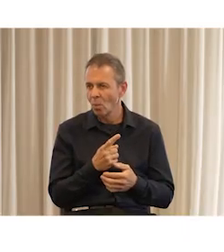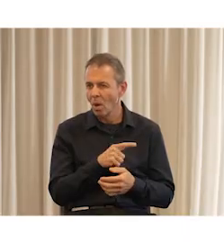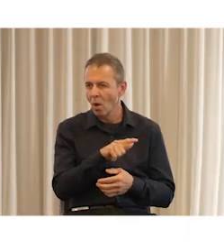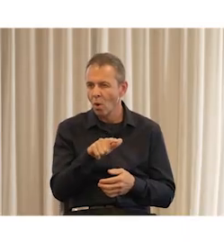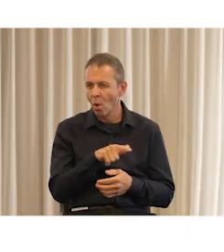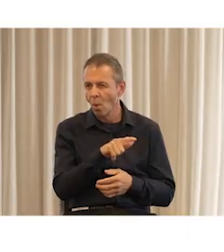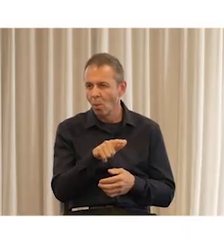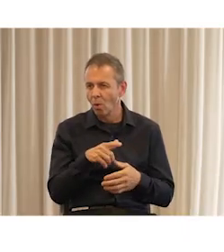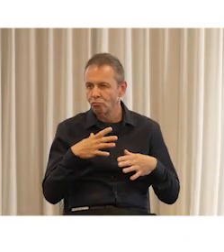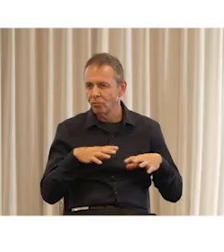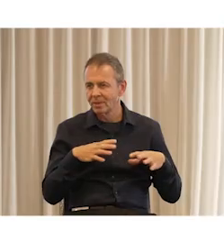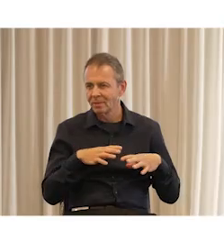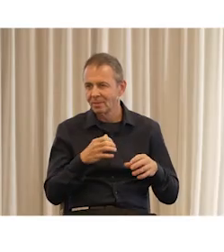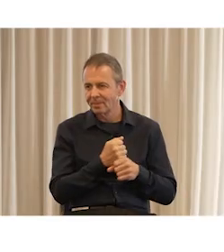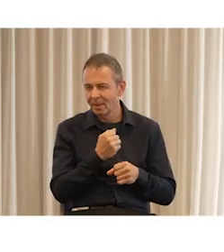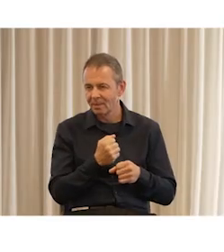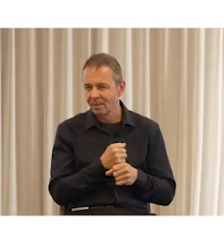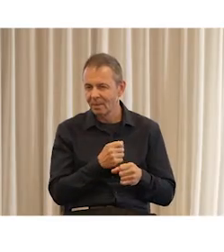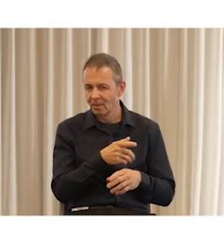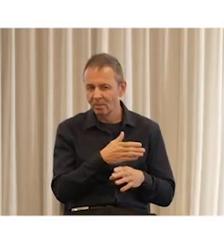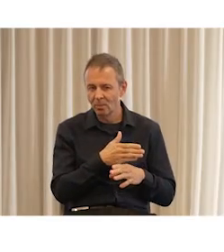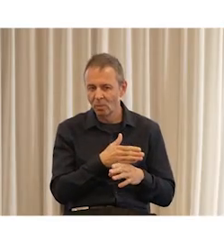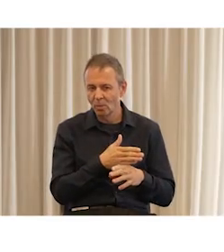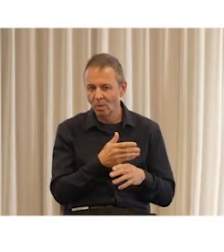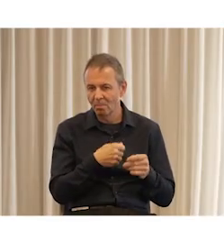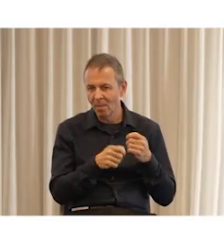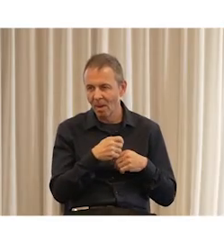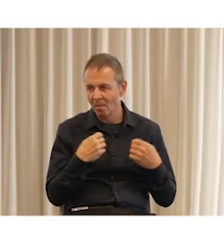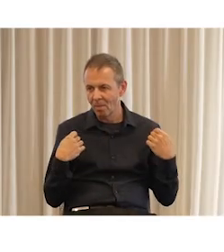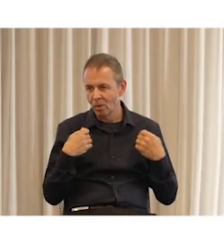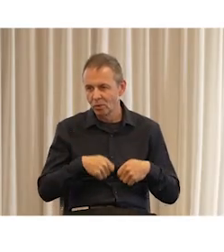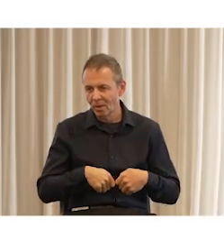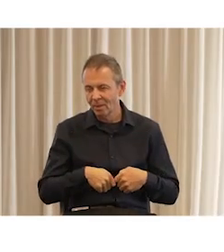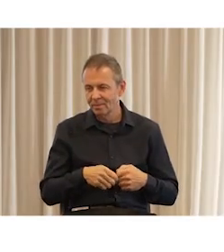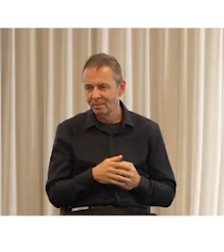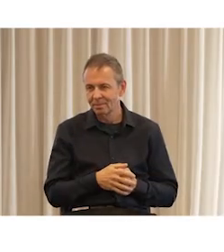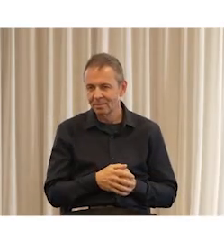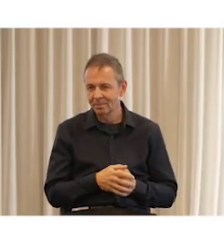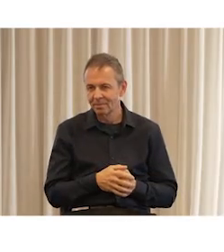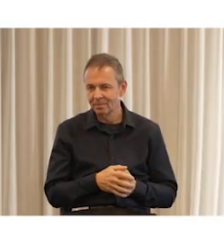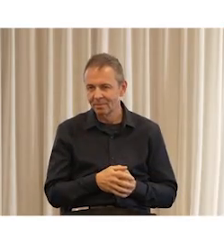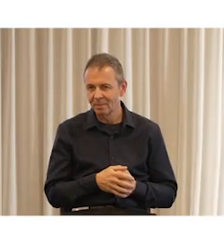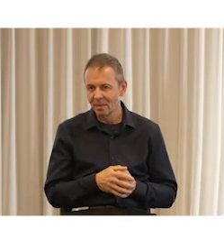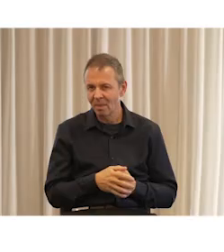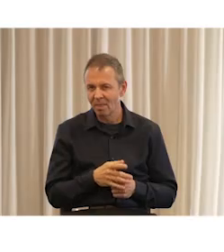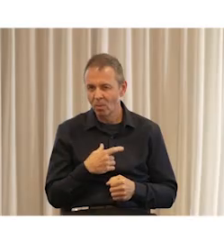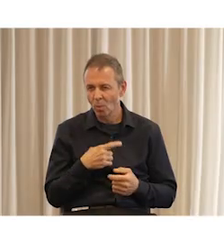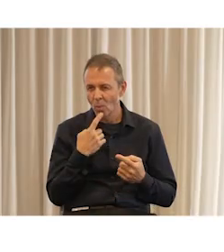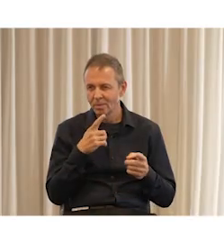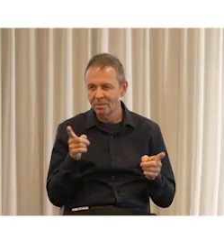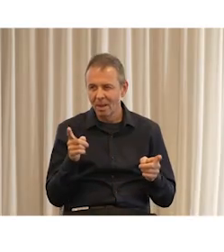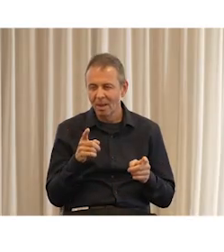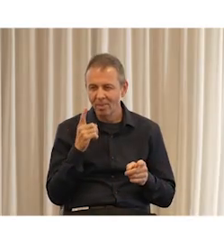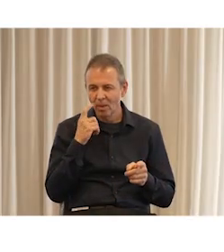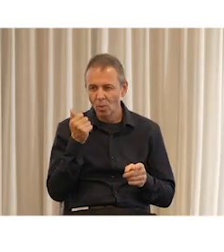she had it made into a jacket. And that's probably one of my big tips for families is Nina does need a little bit of communication